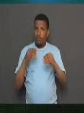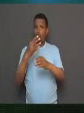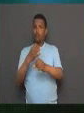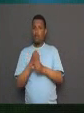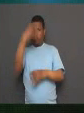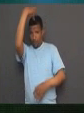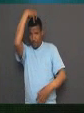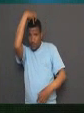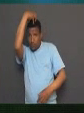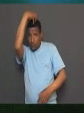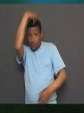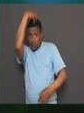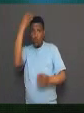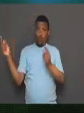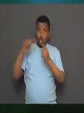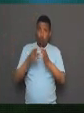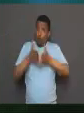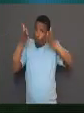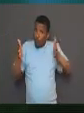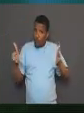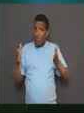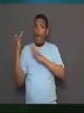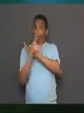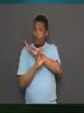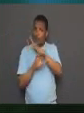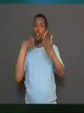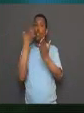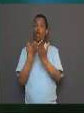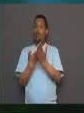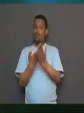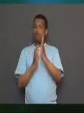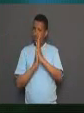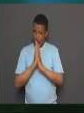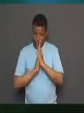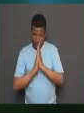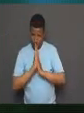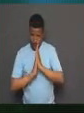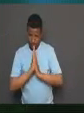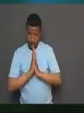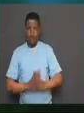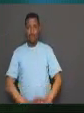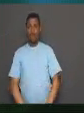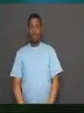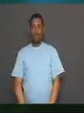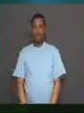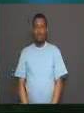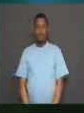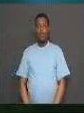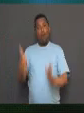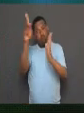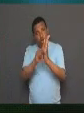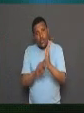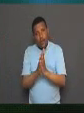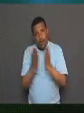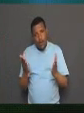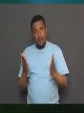taken by government to promote the country's economic interests.